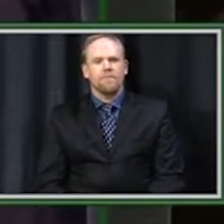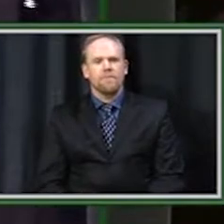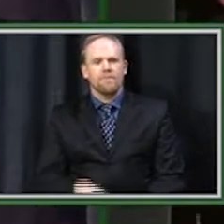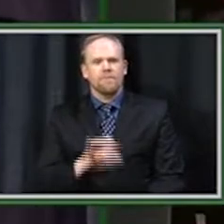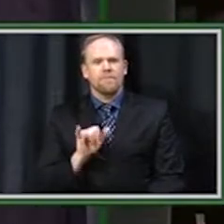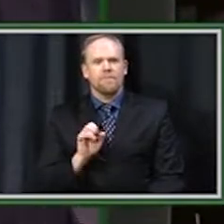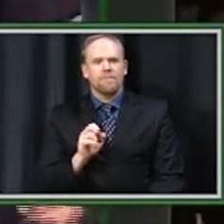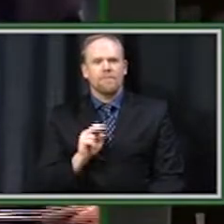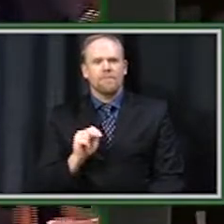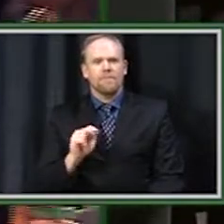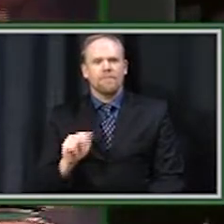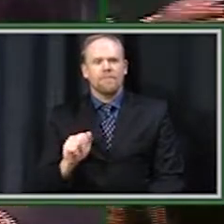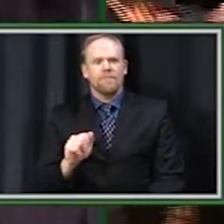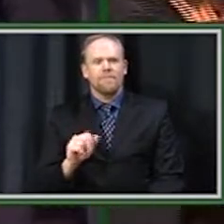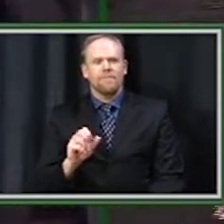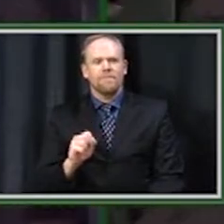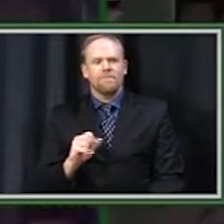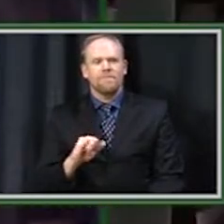Jenna Sadusky.